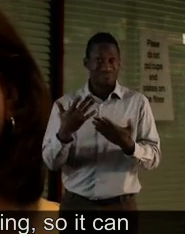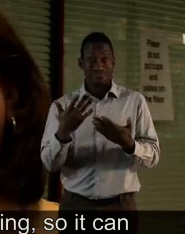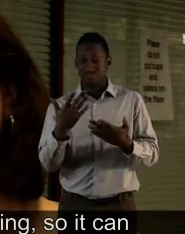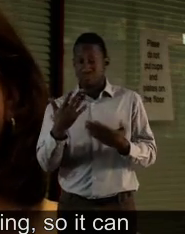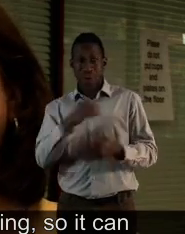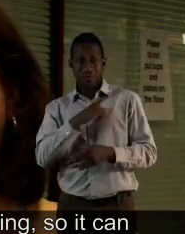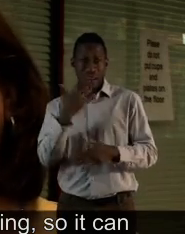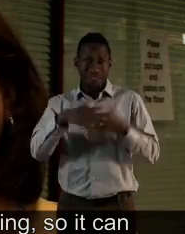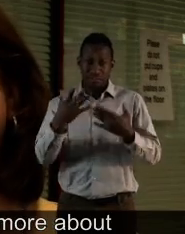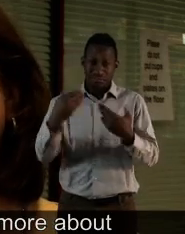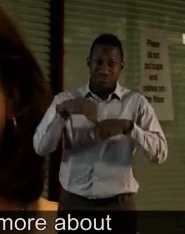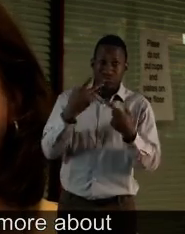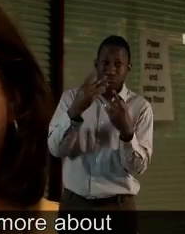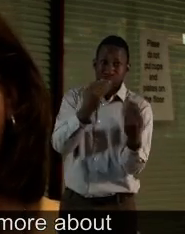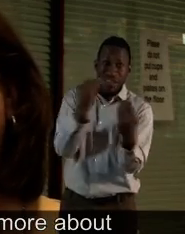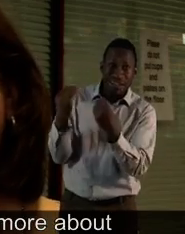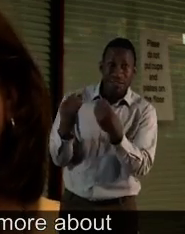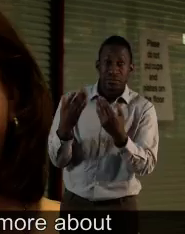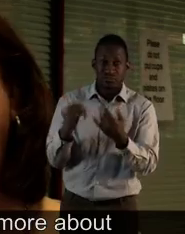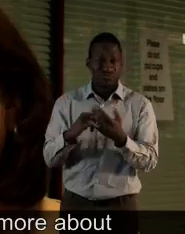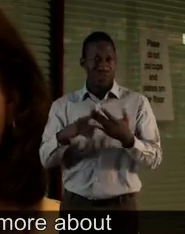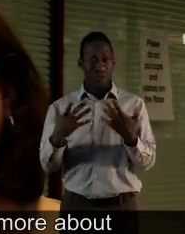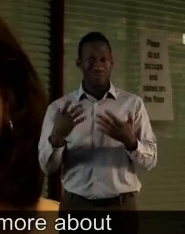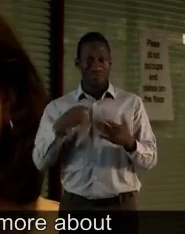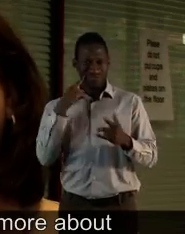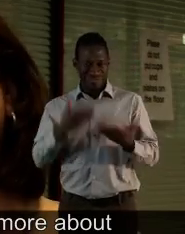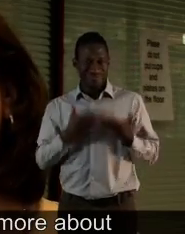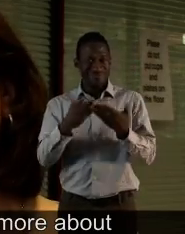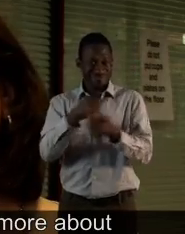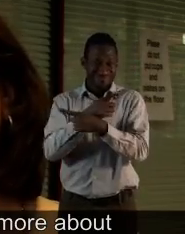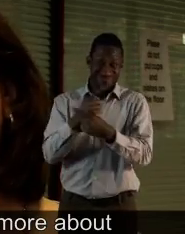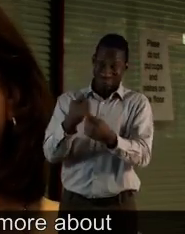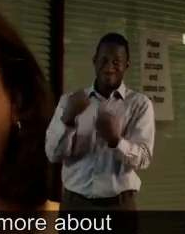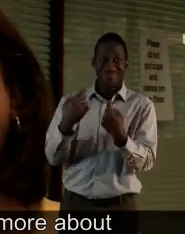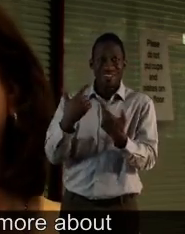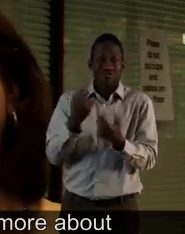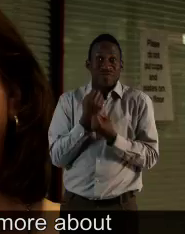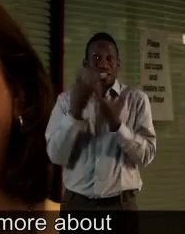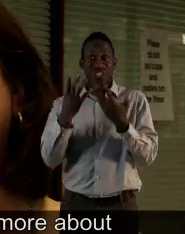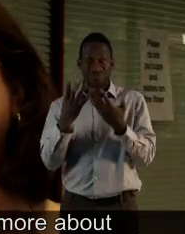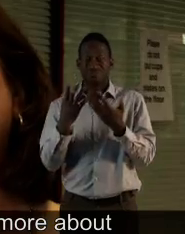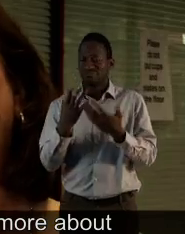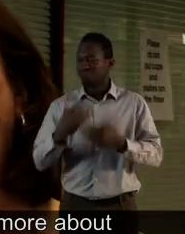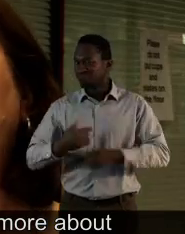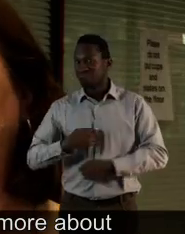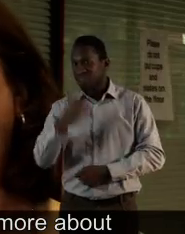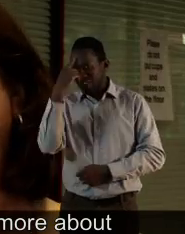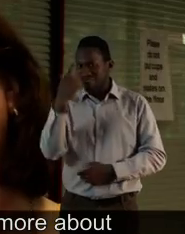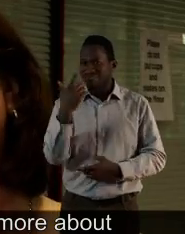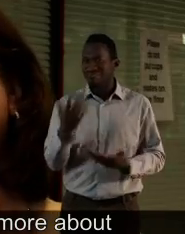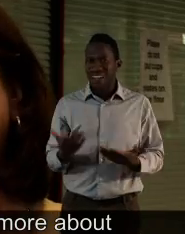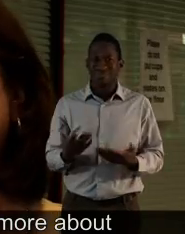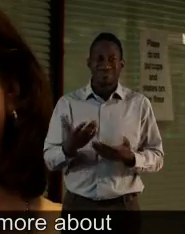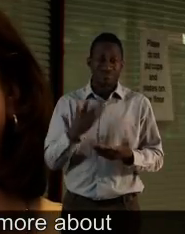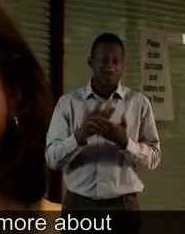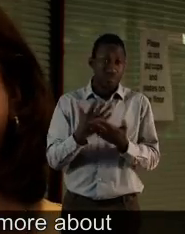yes, it's hopefully going to make the groups think more about how they